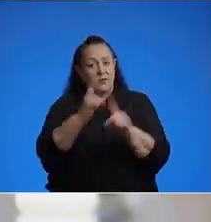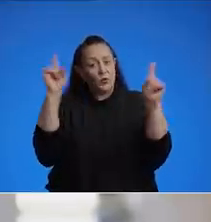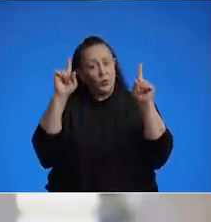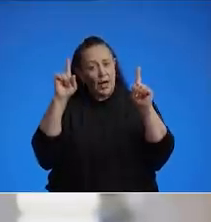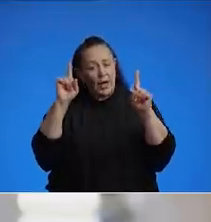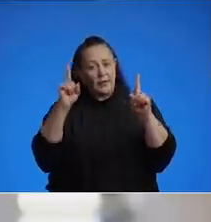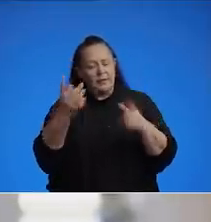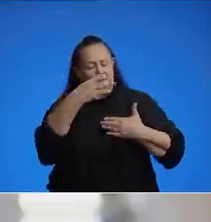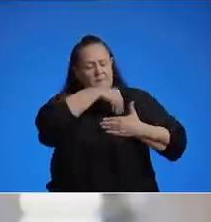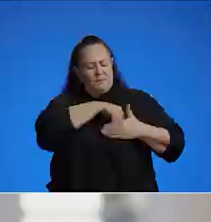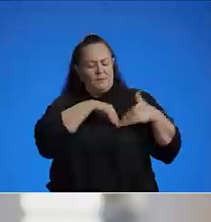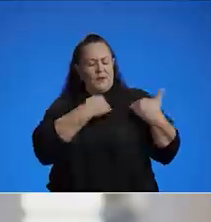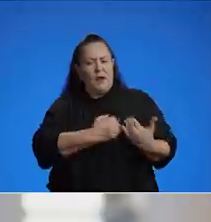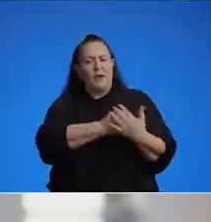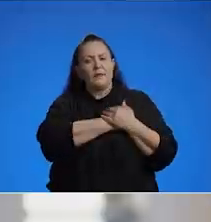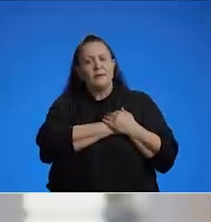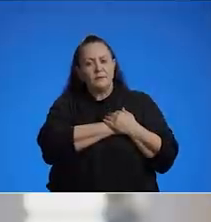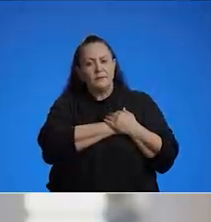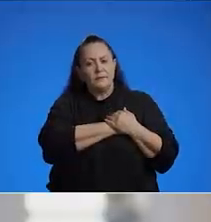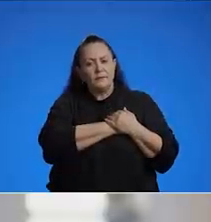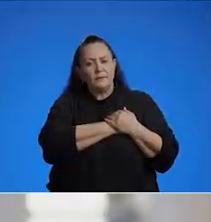today be written on your heart.